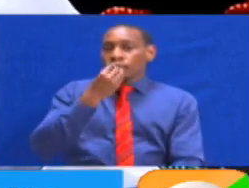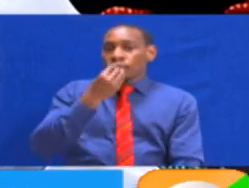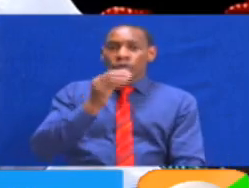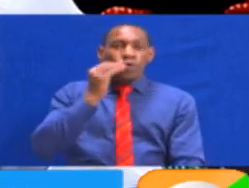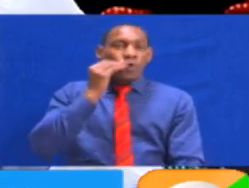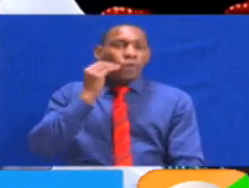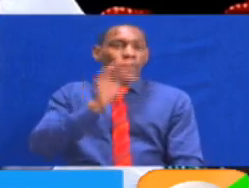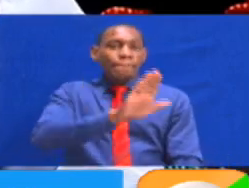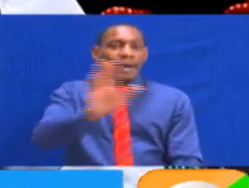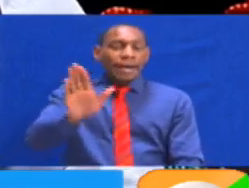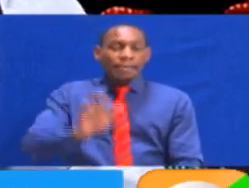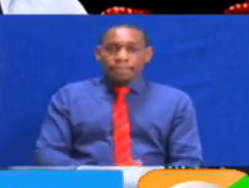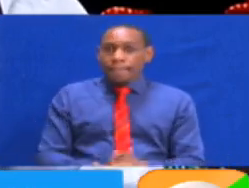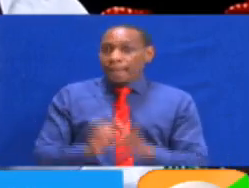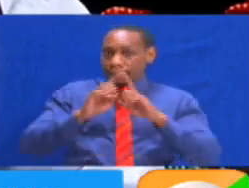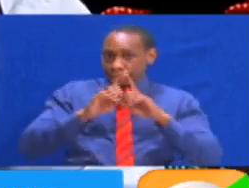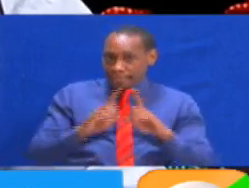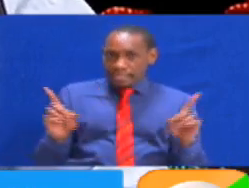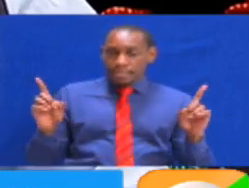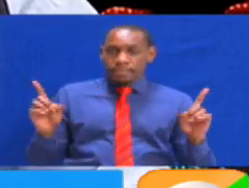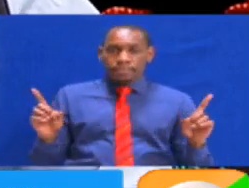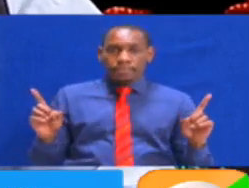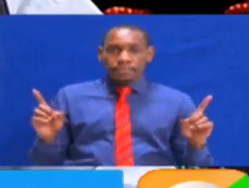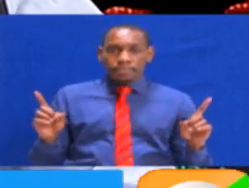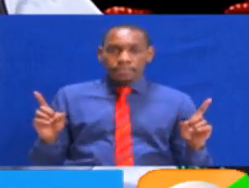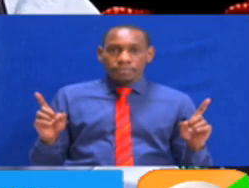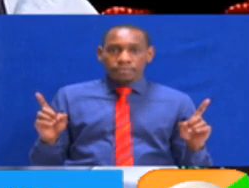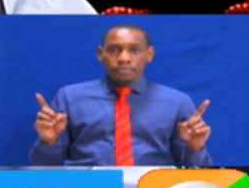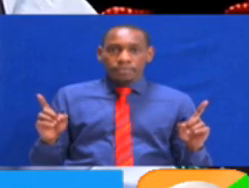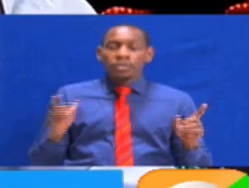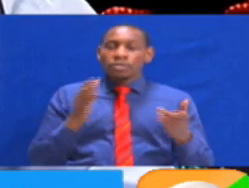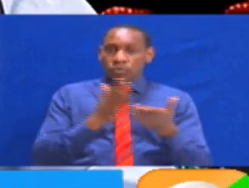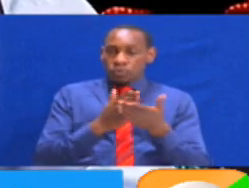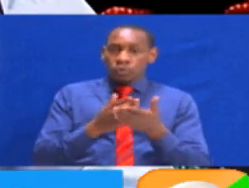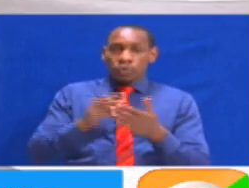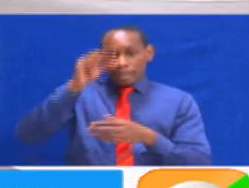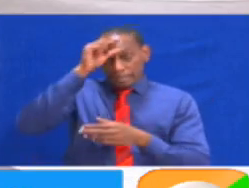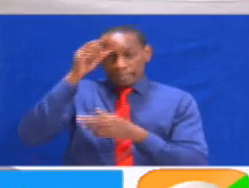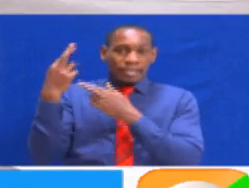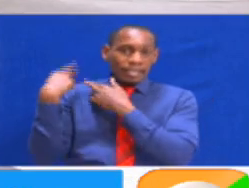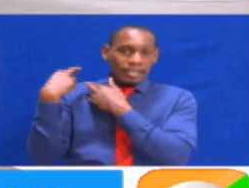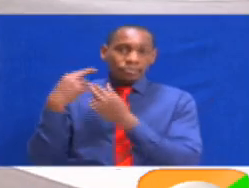doorsteps. But this is what it means to be a government.